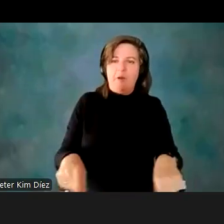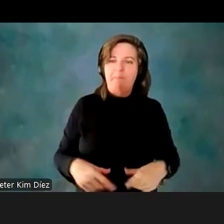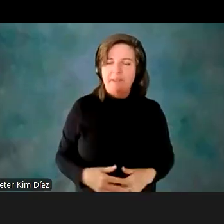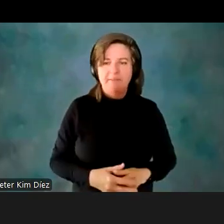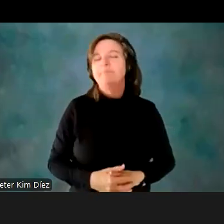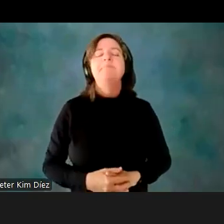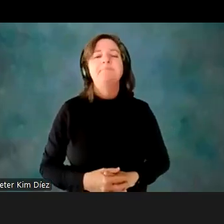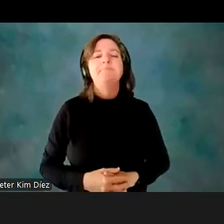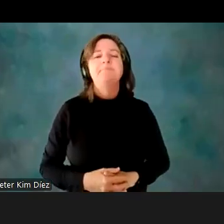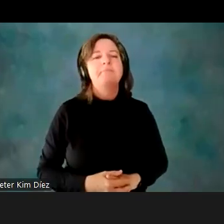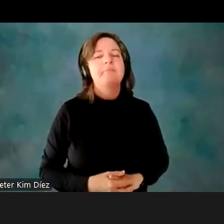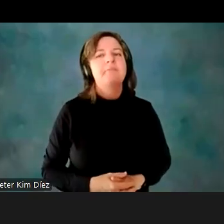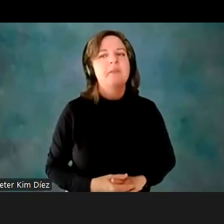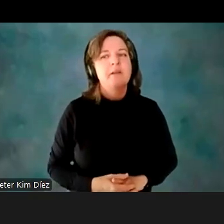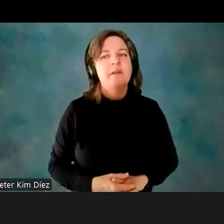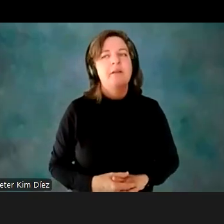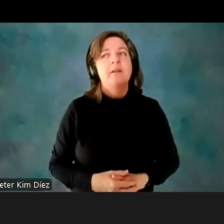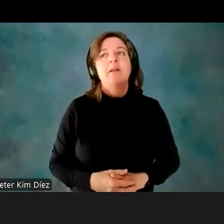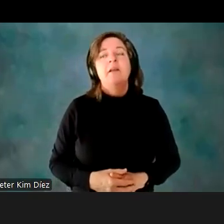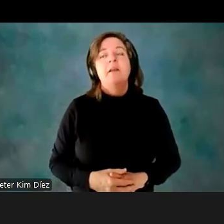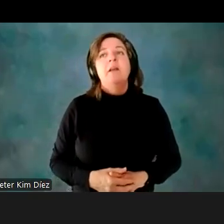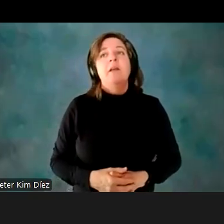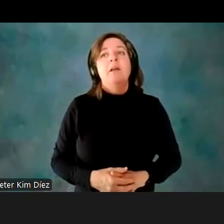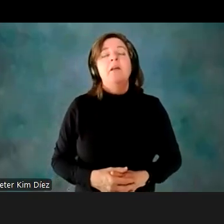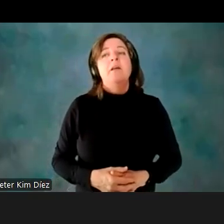So without the,